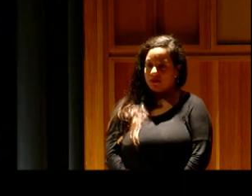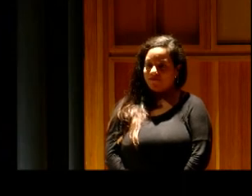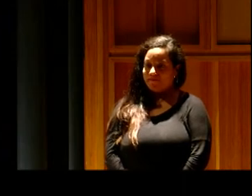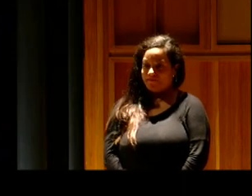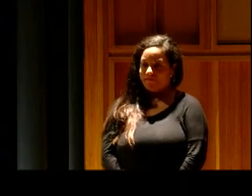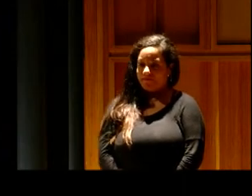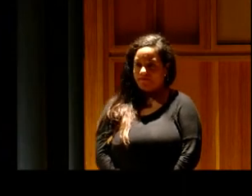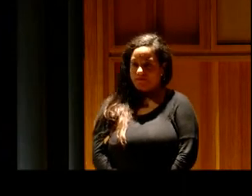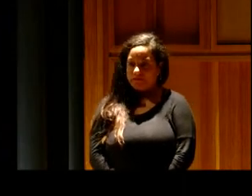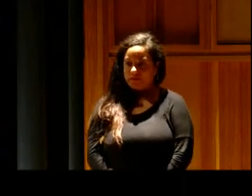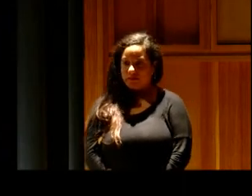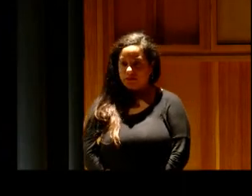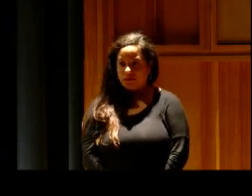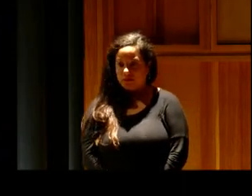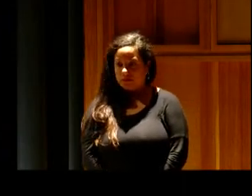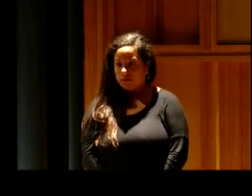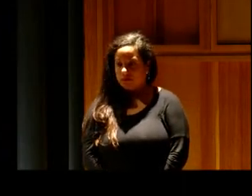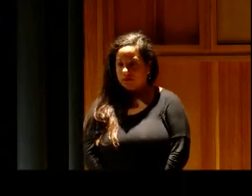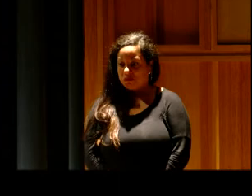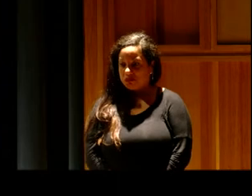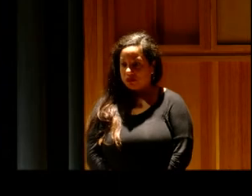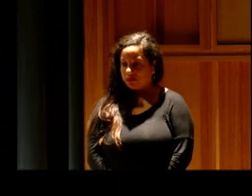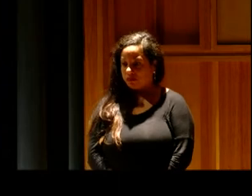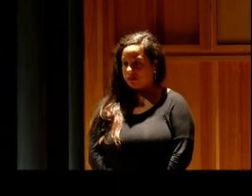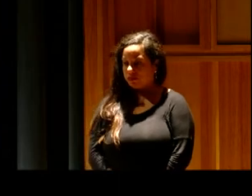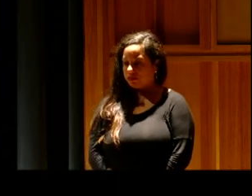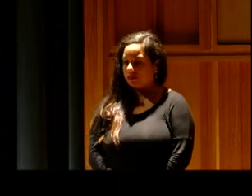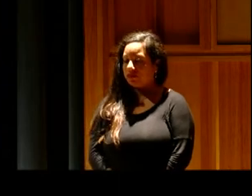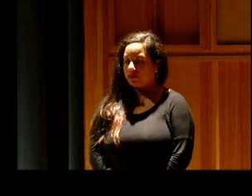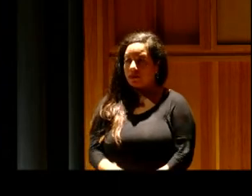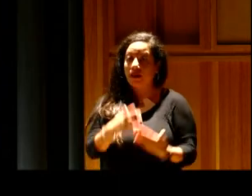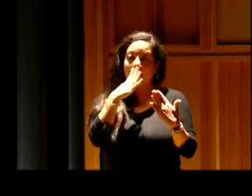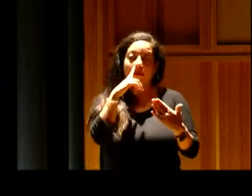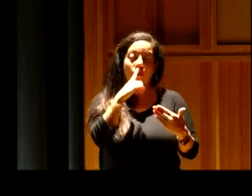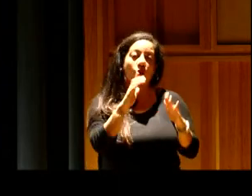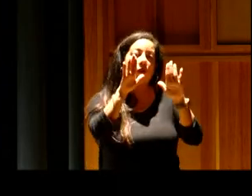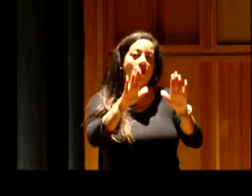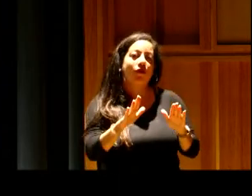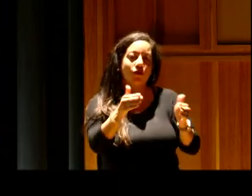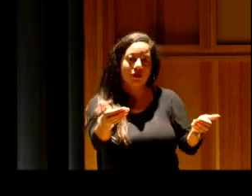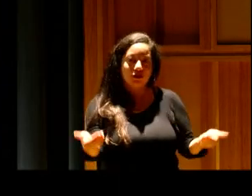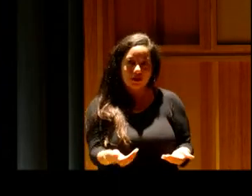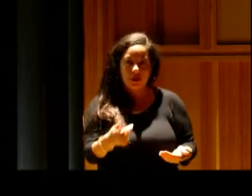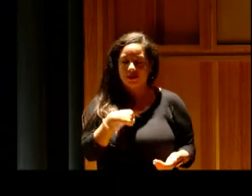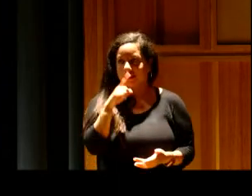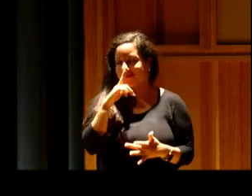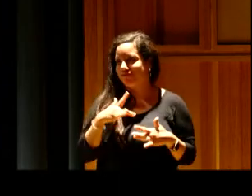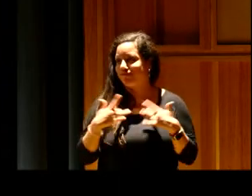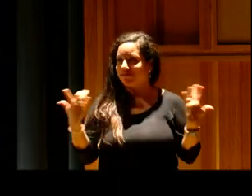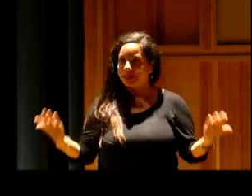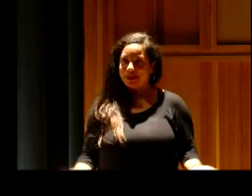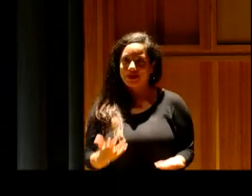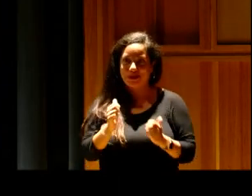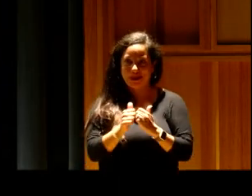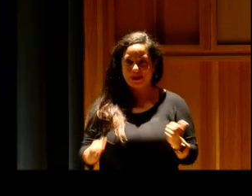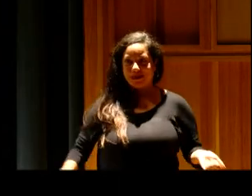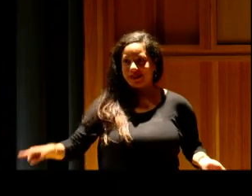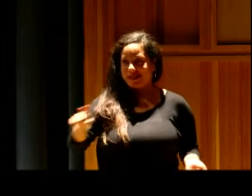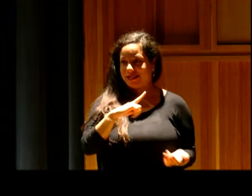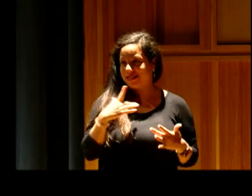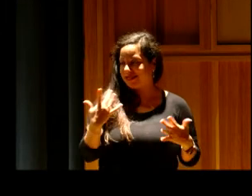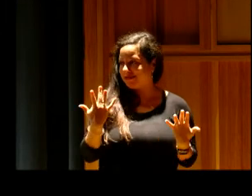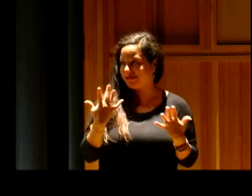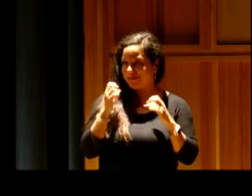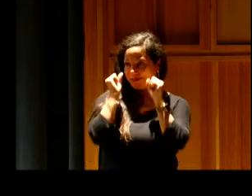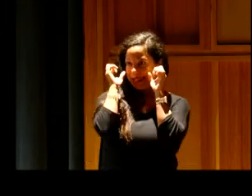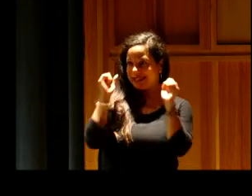Well, Andrew, thank you for that wonderful introduction. I'm thrilled to be here with all of you today. This is an extraordinary